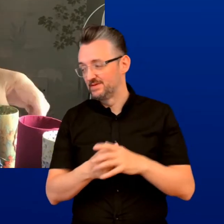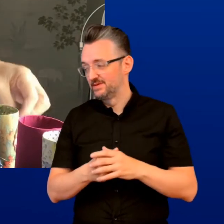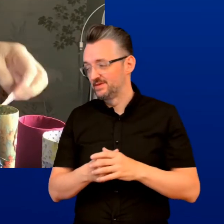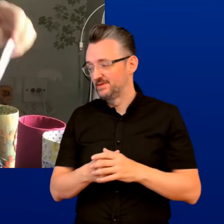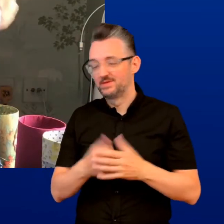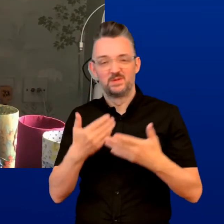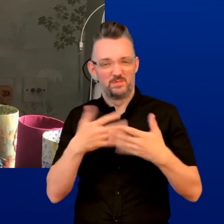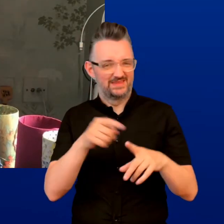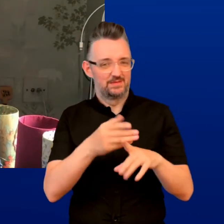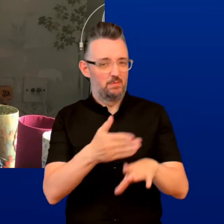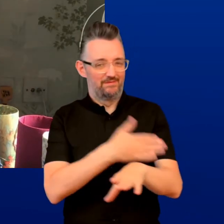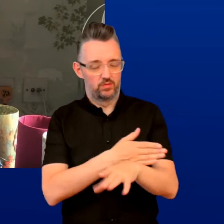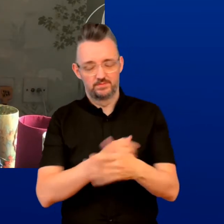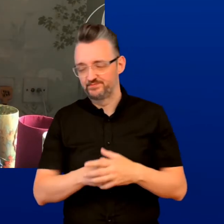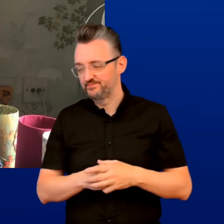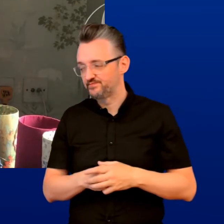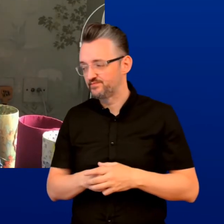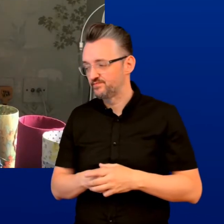then I have